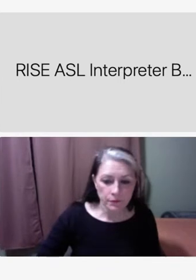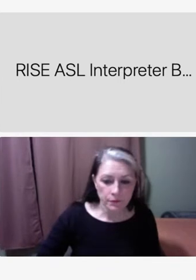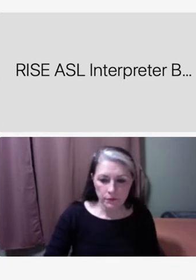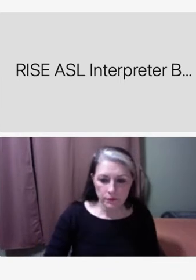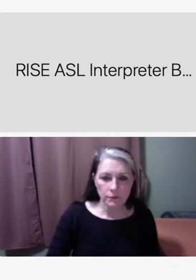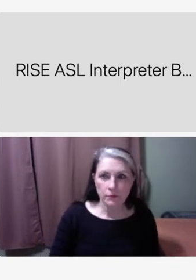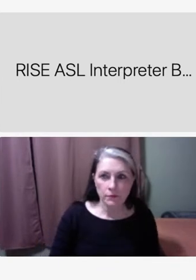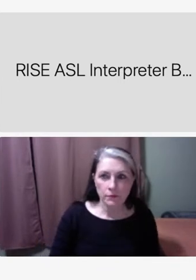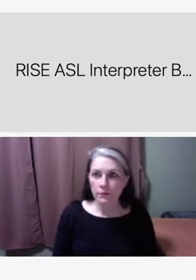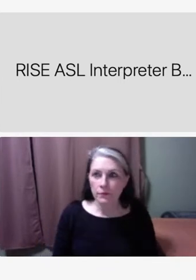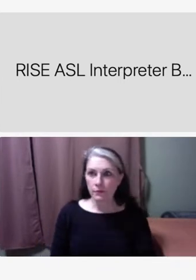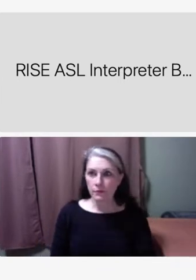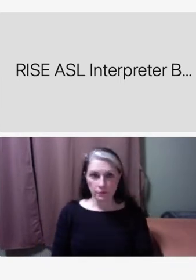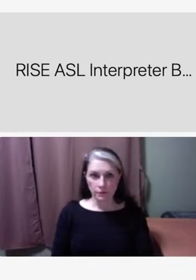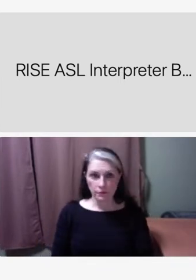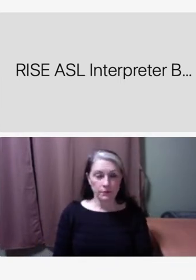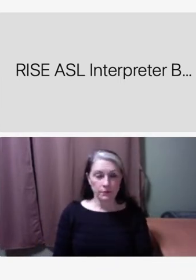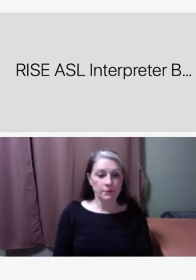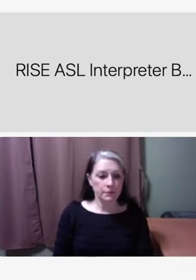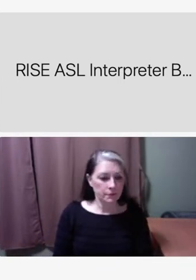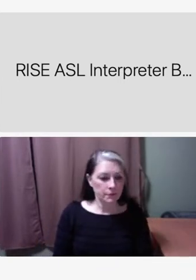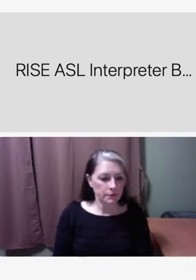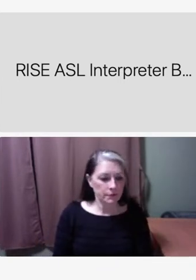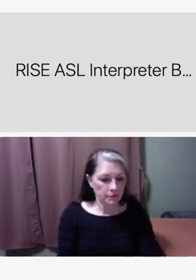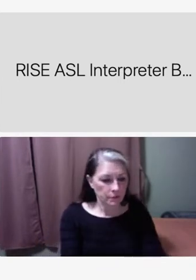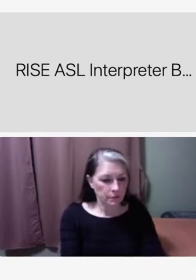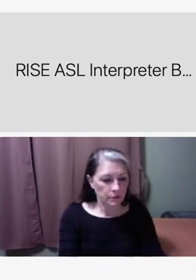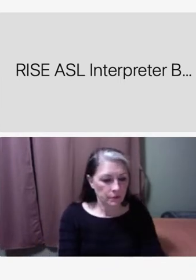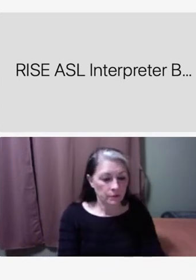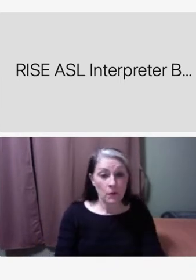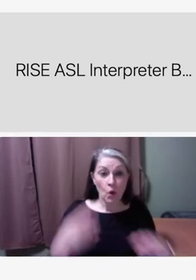Mrs. Medina, roll call vote, please.